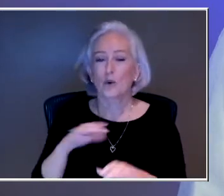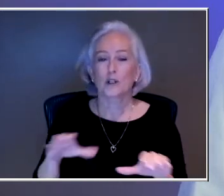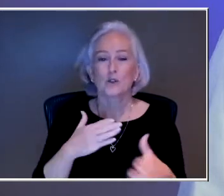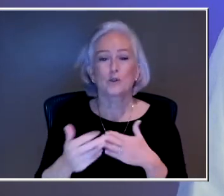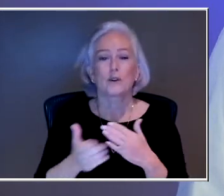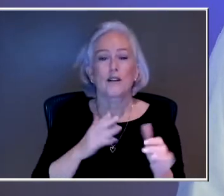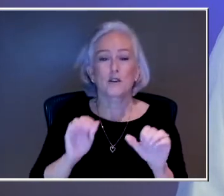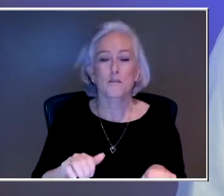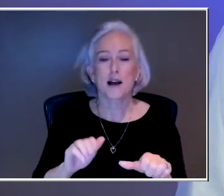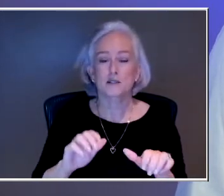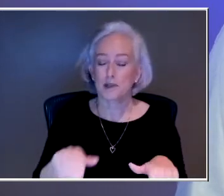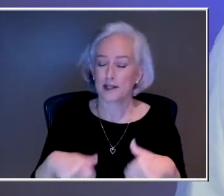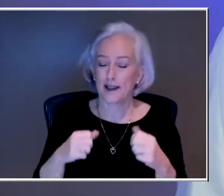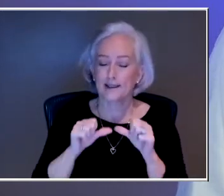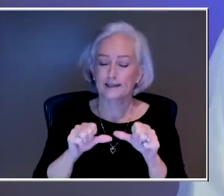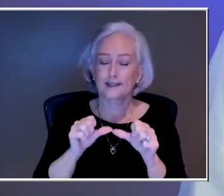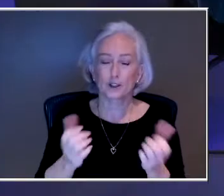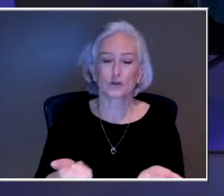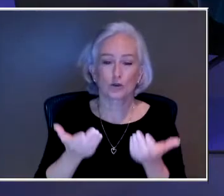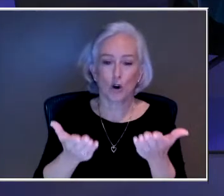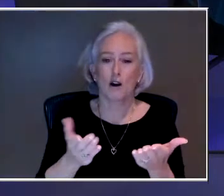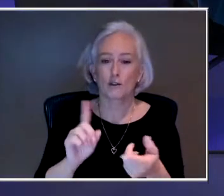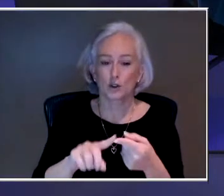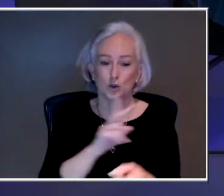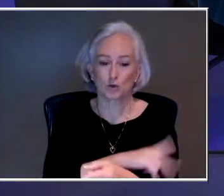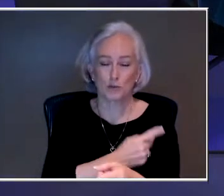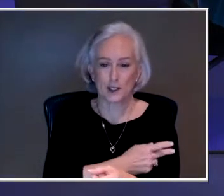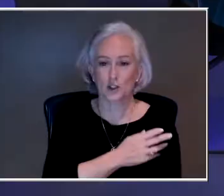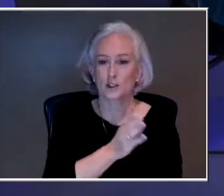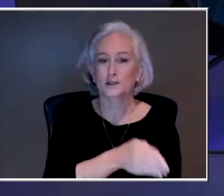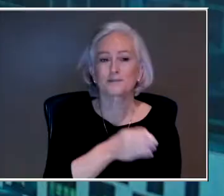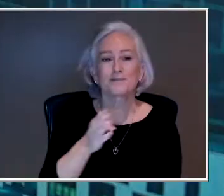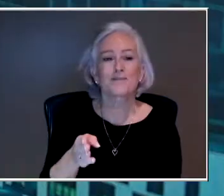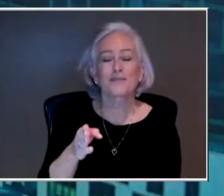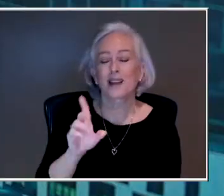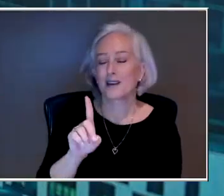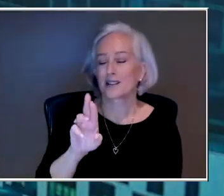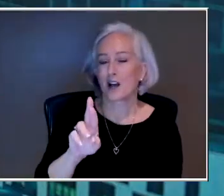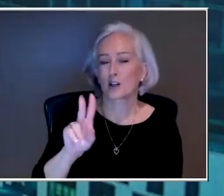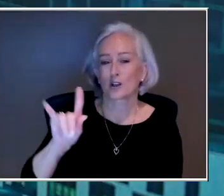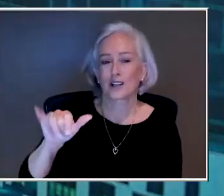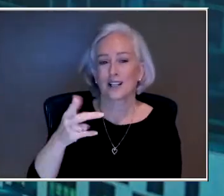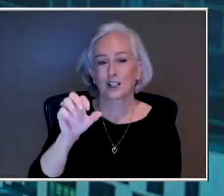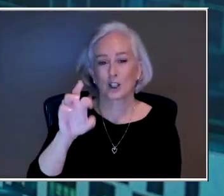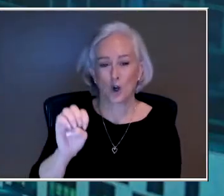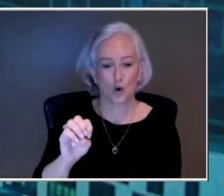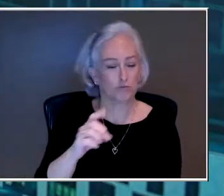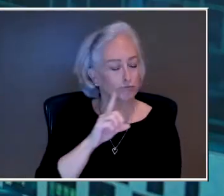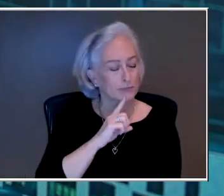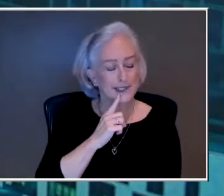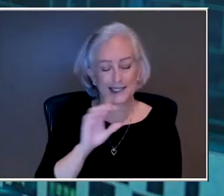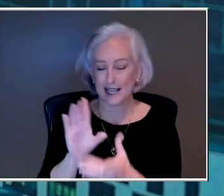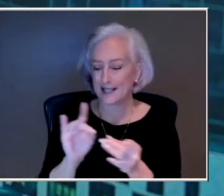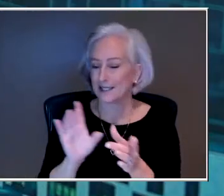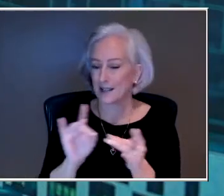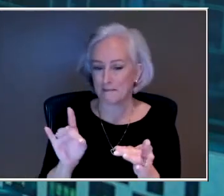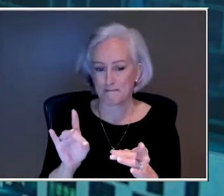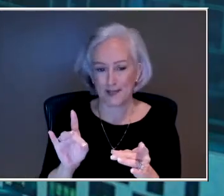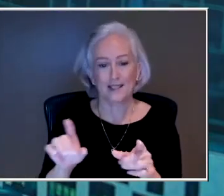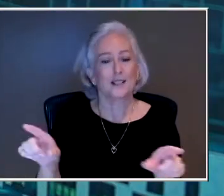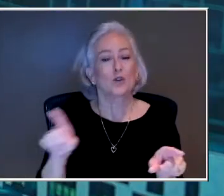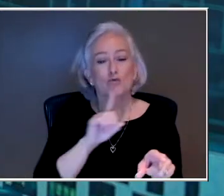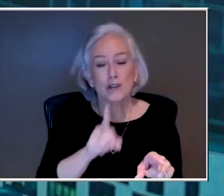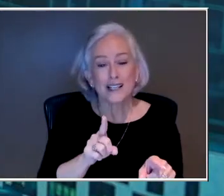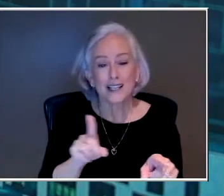as we can to our patients here. Dr. Kilgore. Yeah, I would echo the same thing and just really say that it takes the whole team approach, like we've mentioned